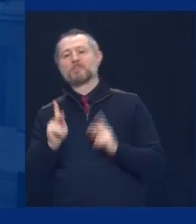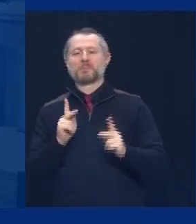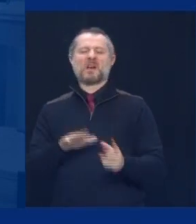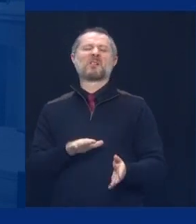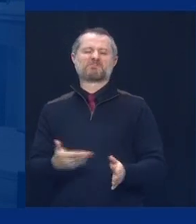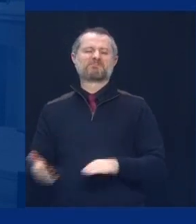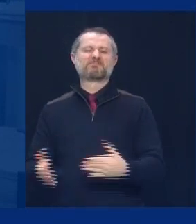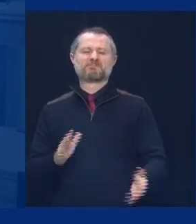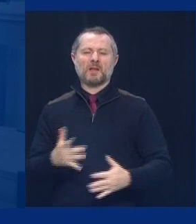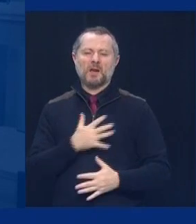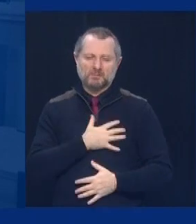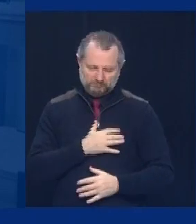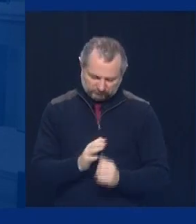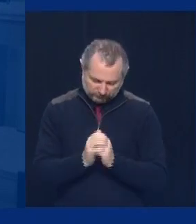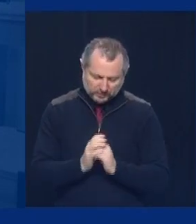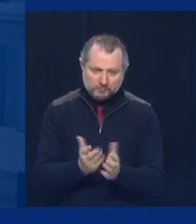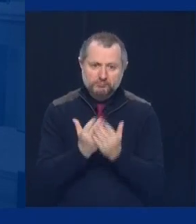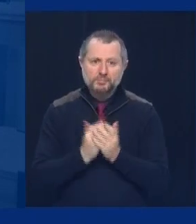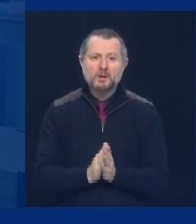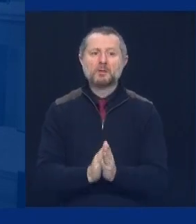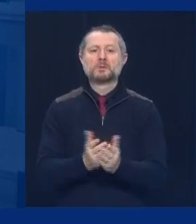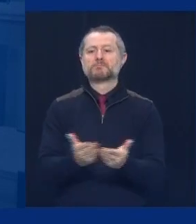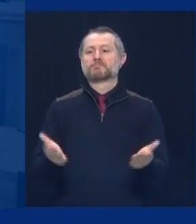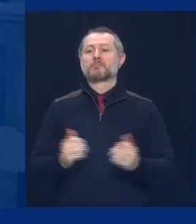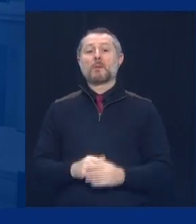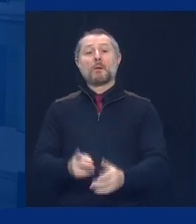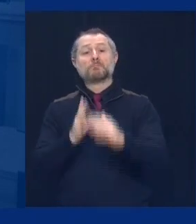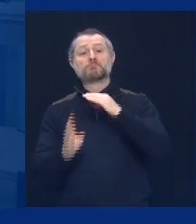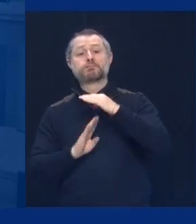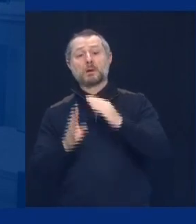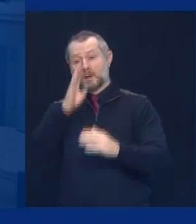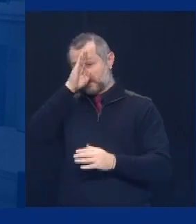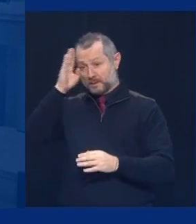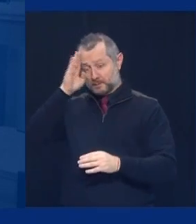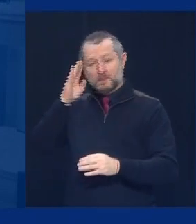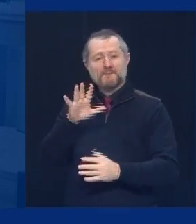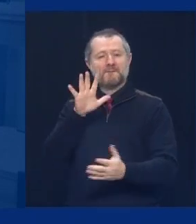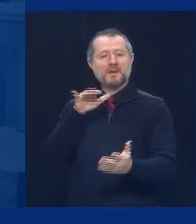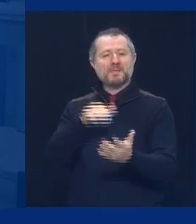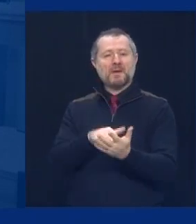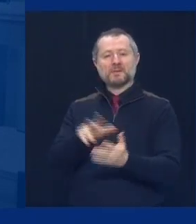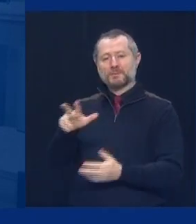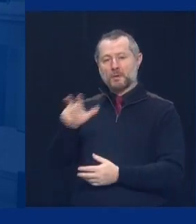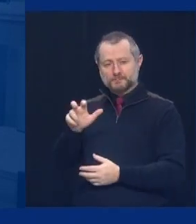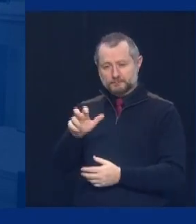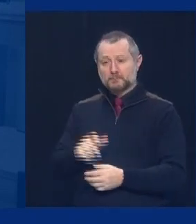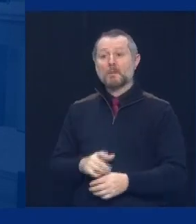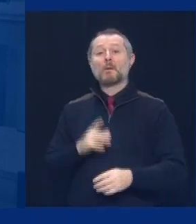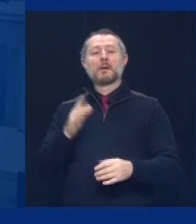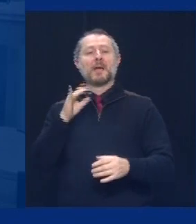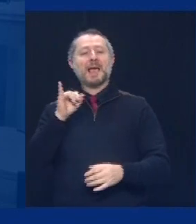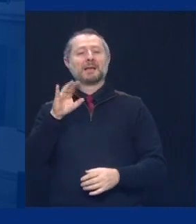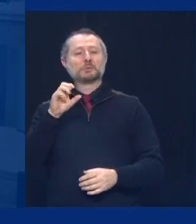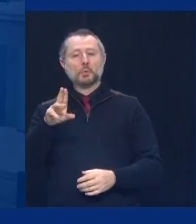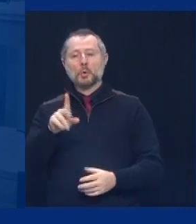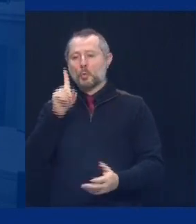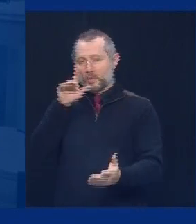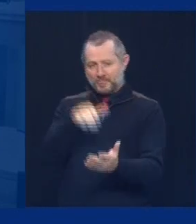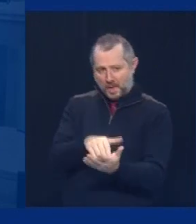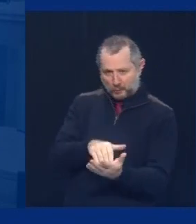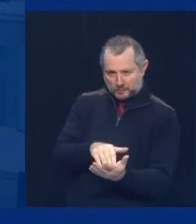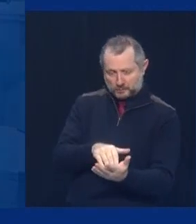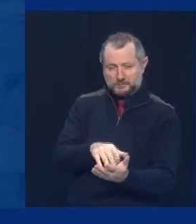prayers. Hospitalization, 5,300. ICU, 1,007.